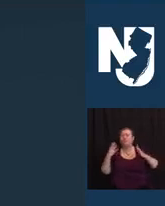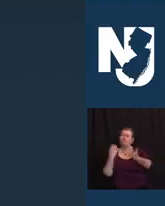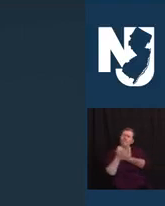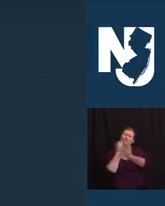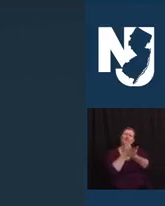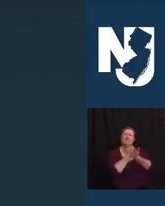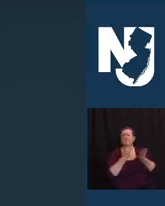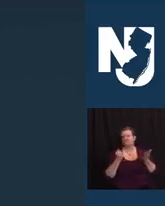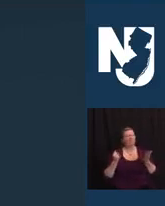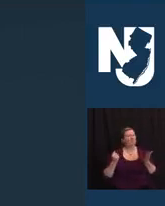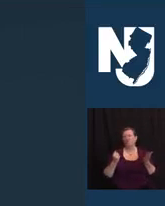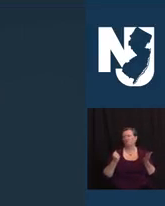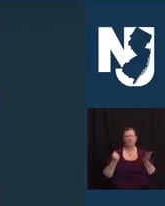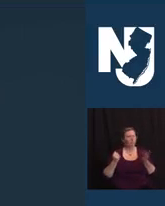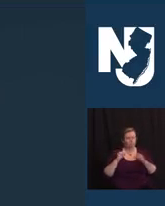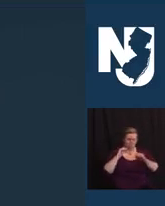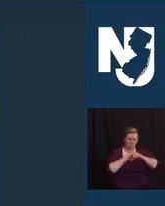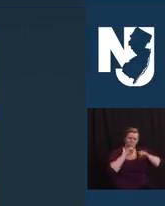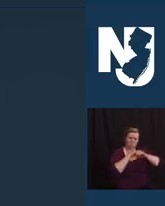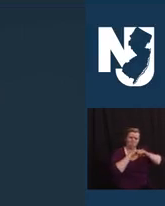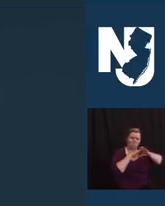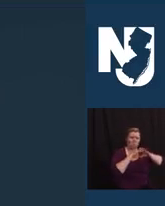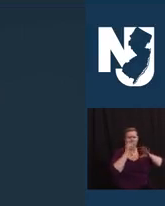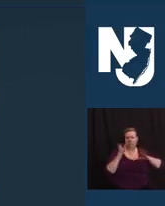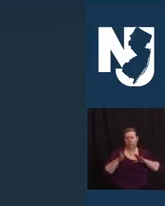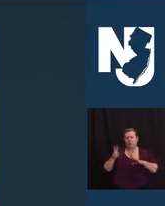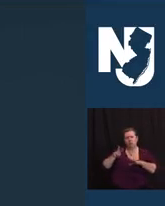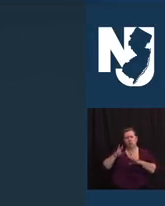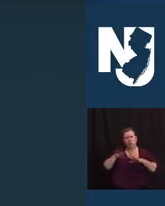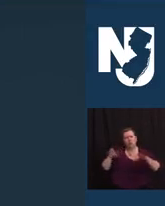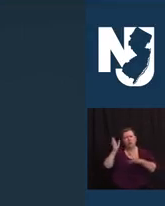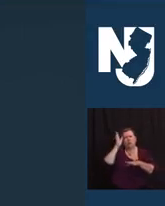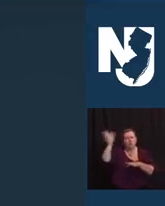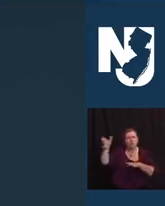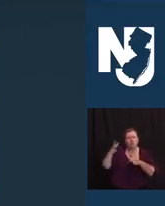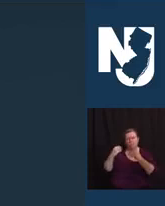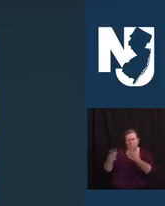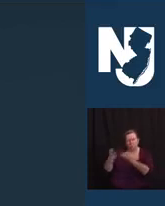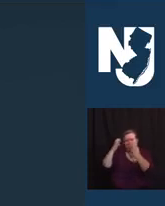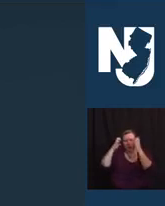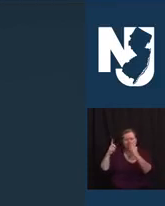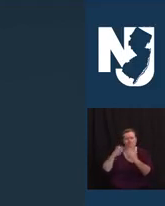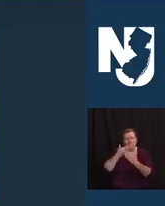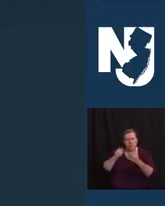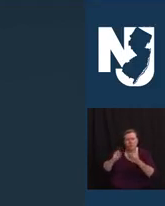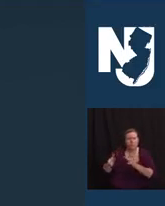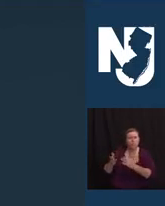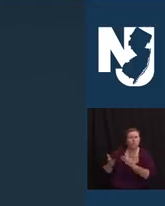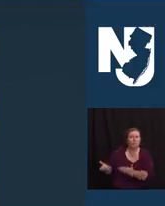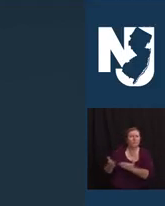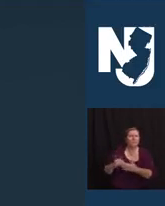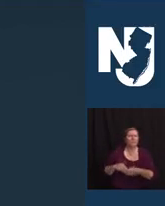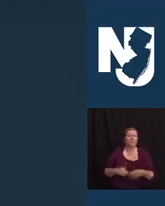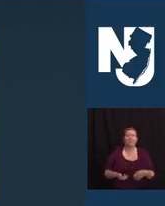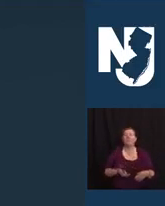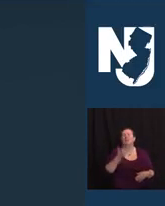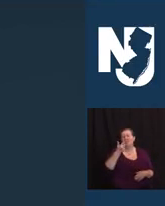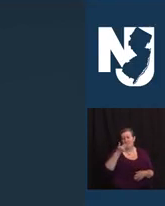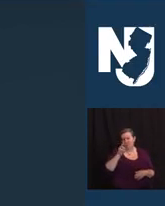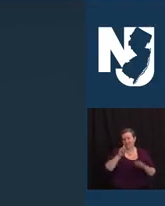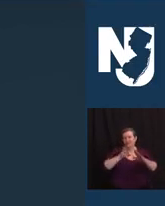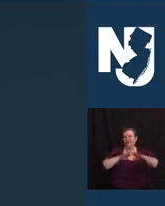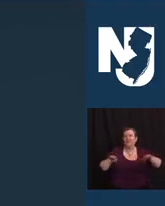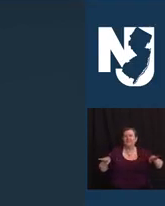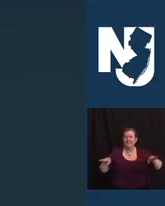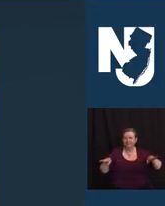save to provide for them and for their futures. Along with her son, she also left behind 3 grandchildren, Johanna,